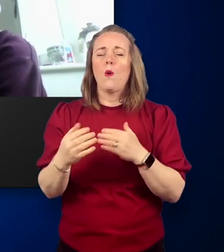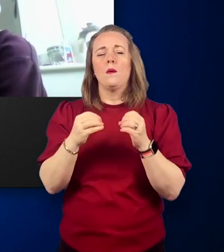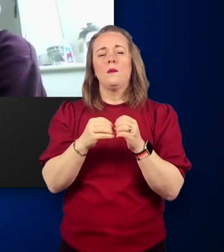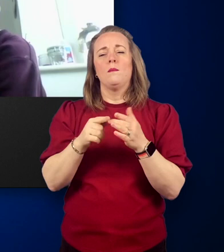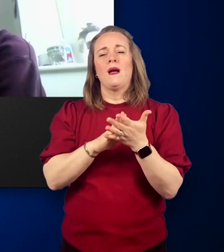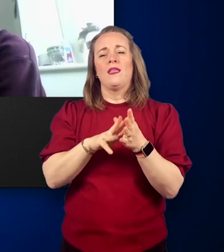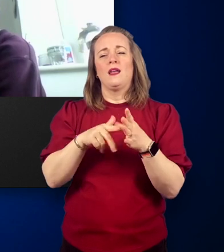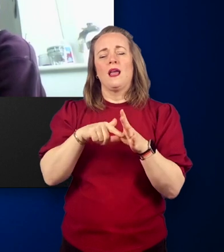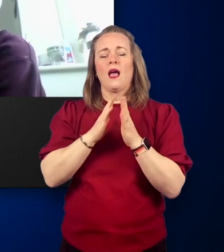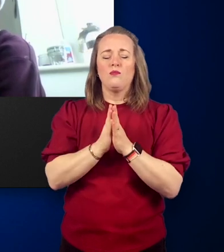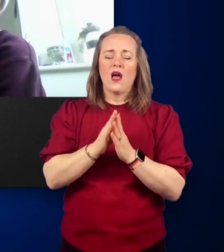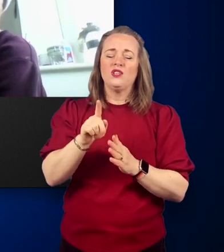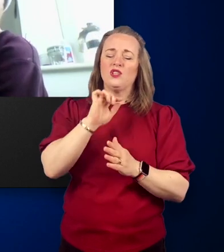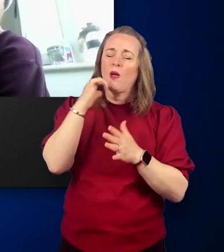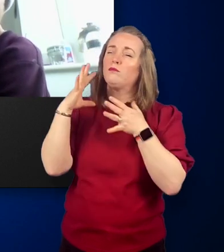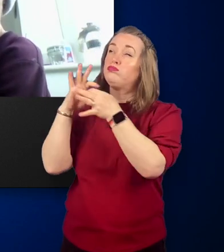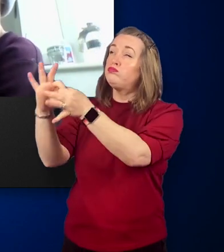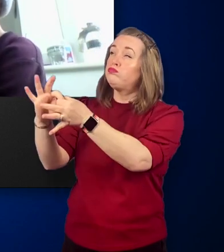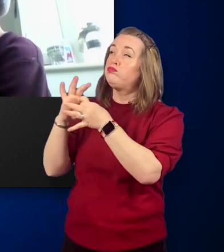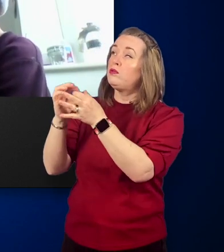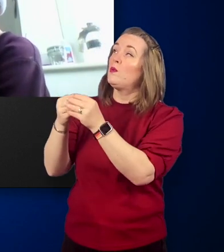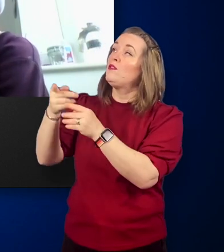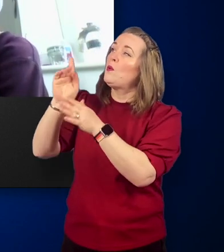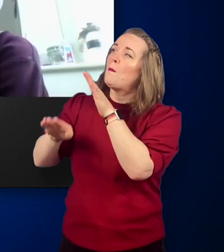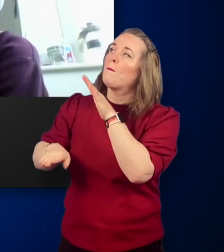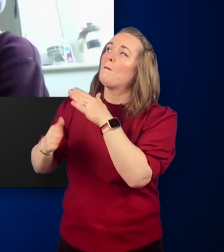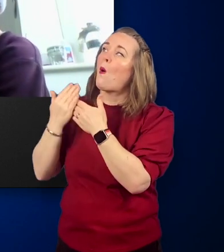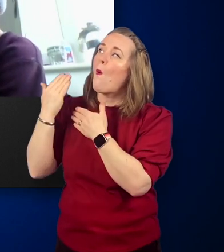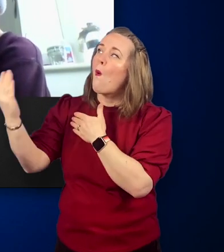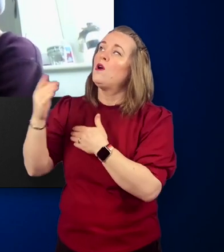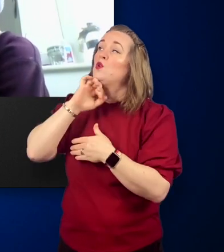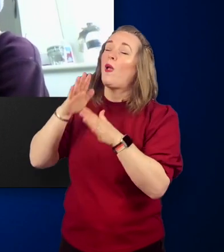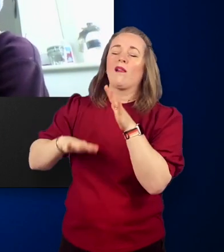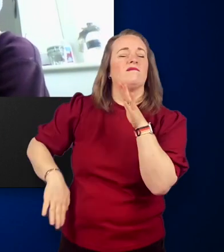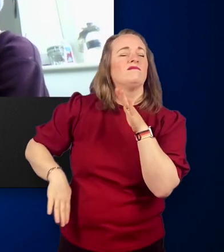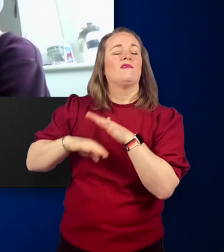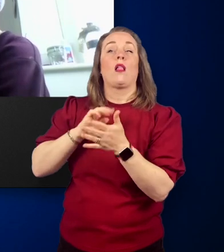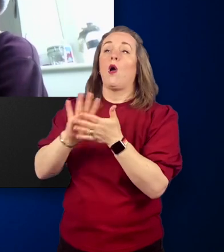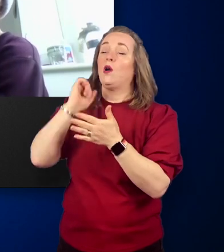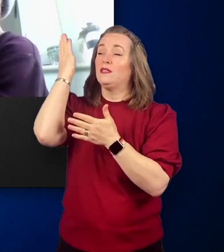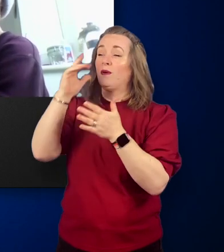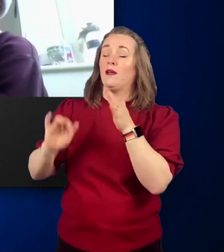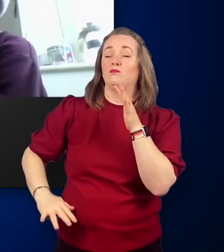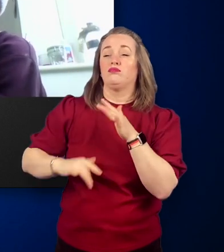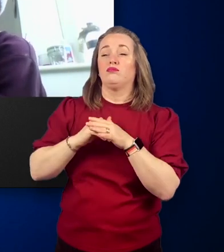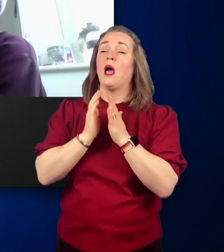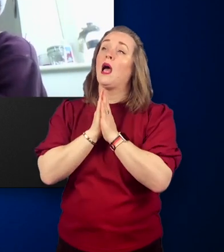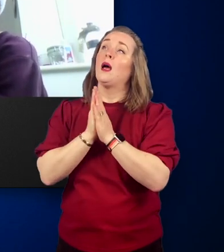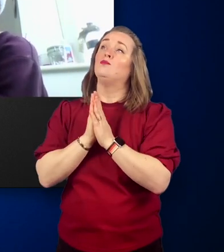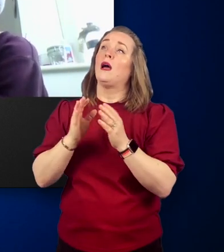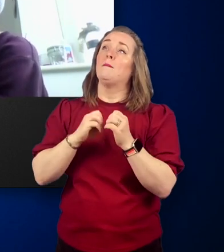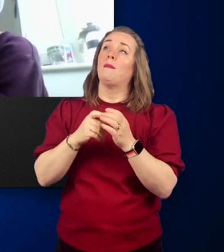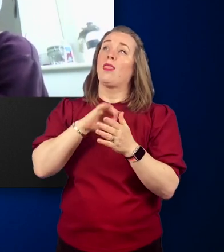will come to know you more, that you'll fill her up with your Holy Spirit, and that she'll follow your calling and